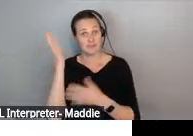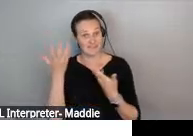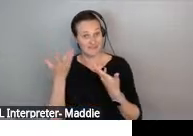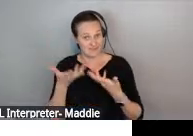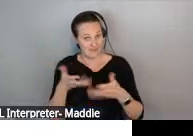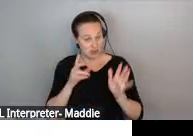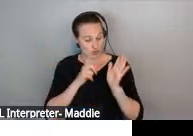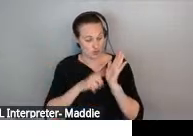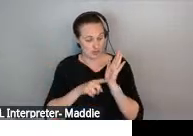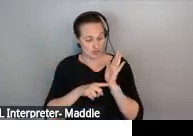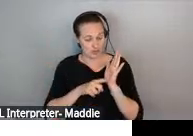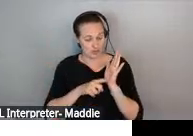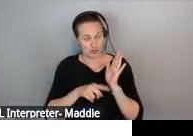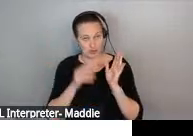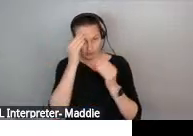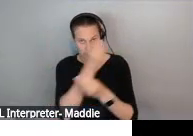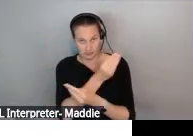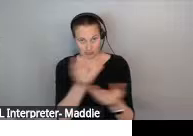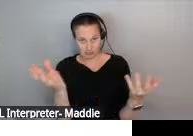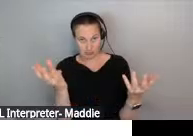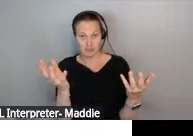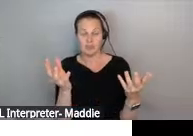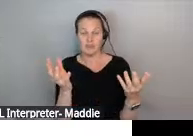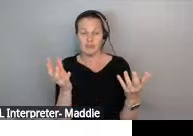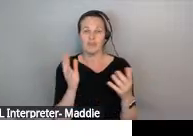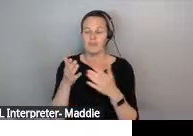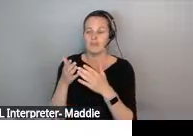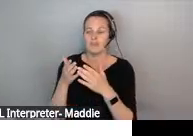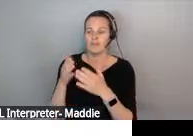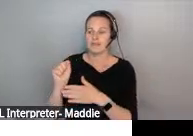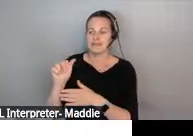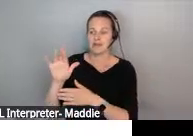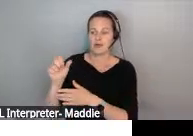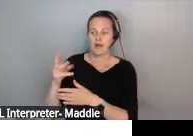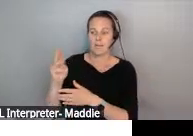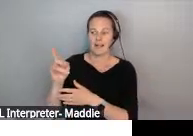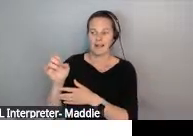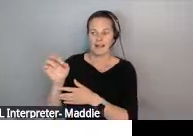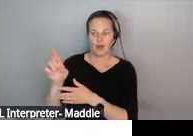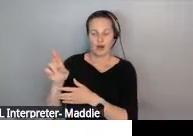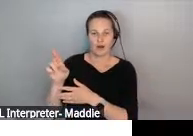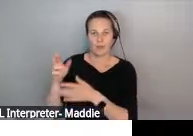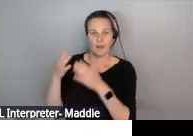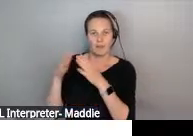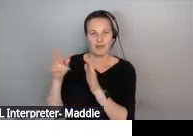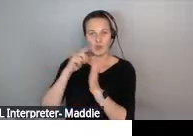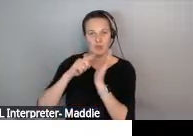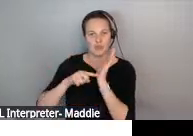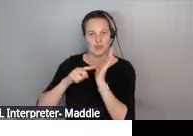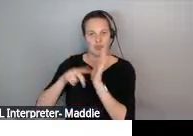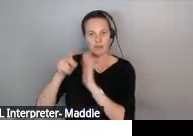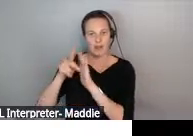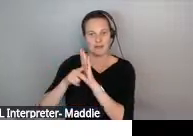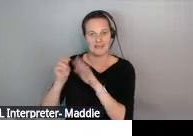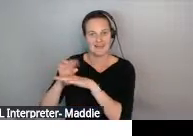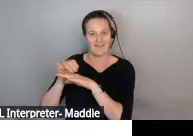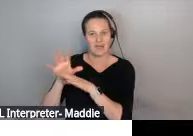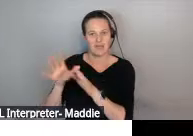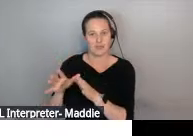our public policy and research advisor, Sarah Malaire, is going to talk about how we can